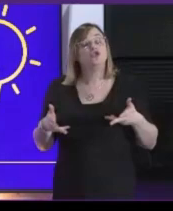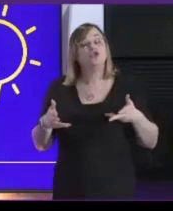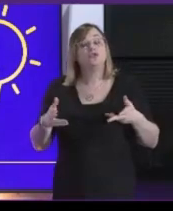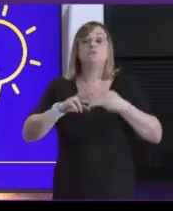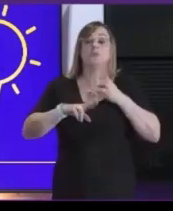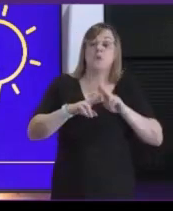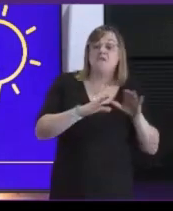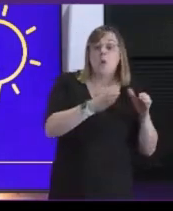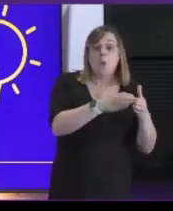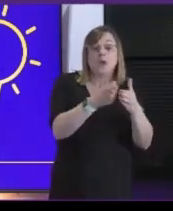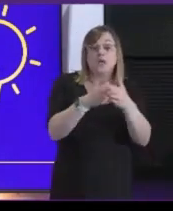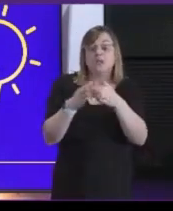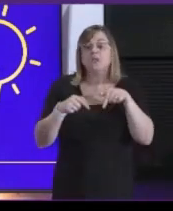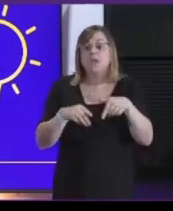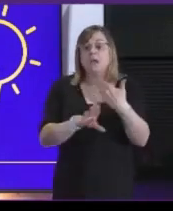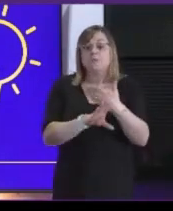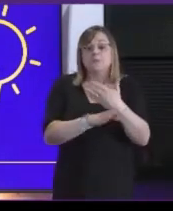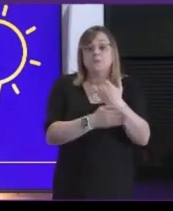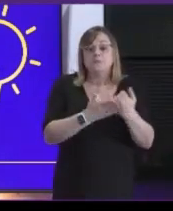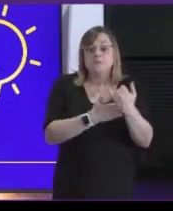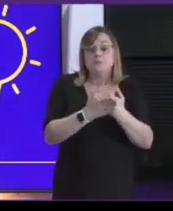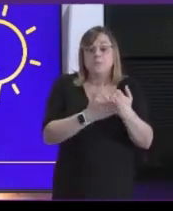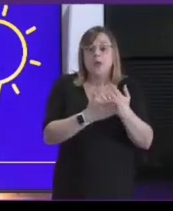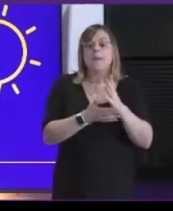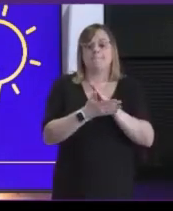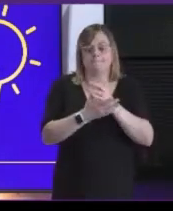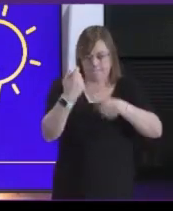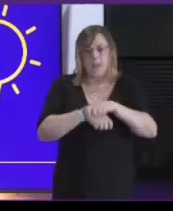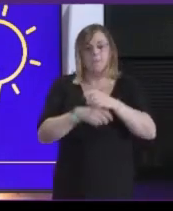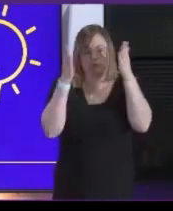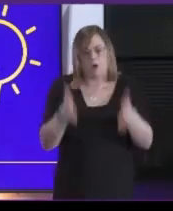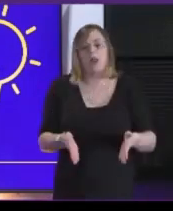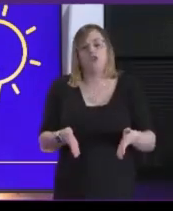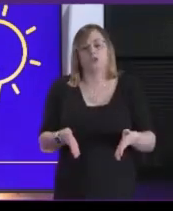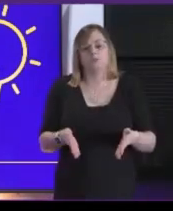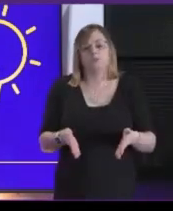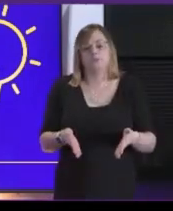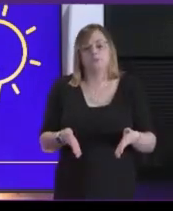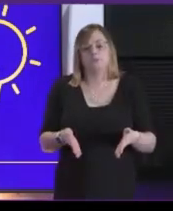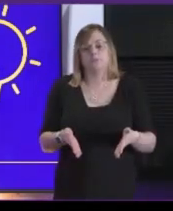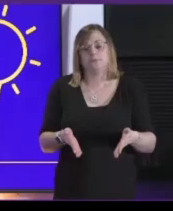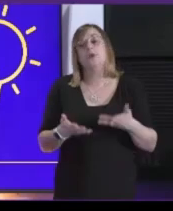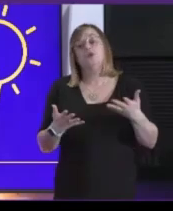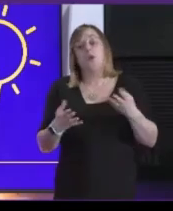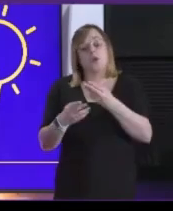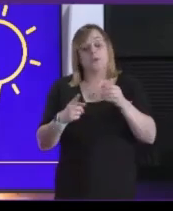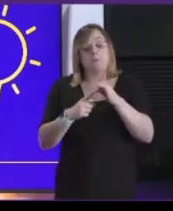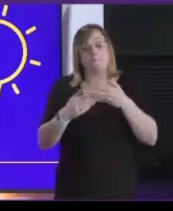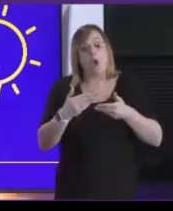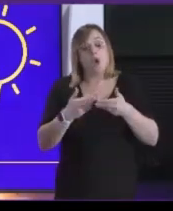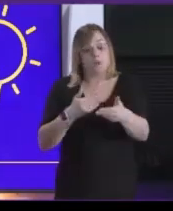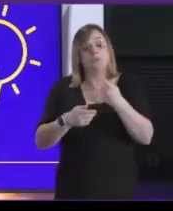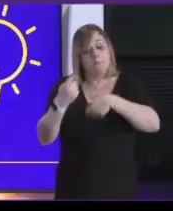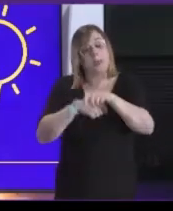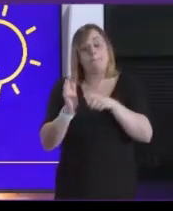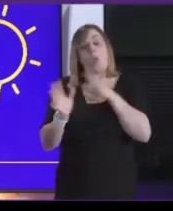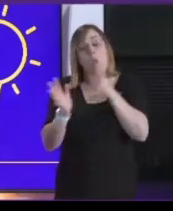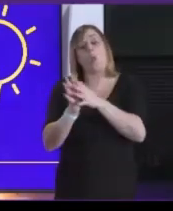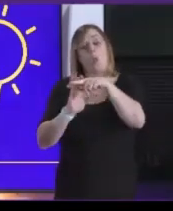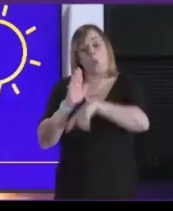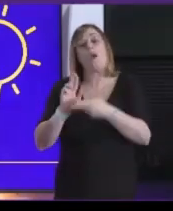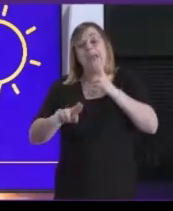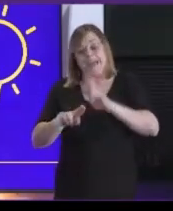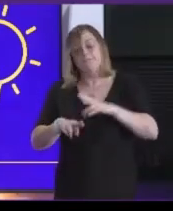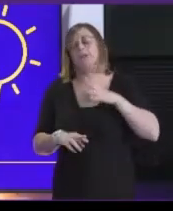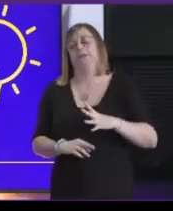aren't doing a good job, they will become regulation. So at some point, they will be law, if